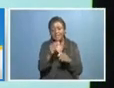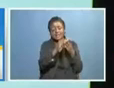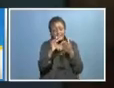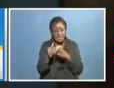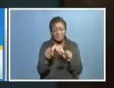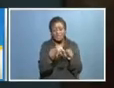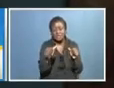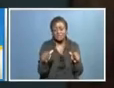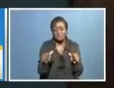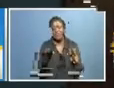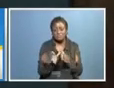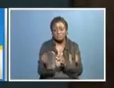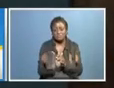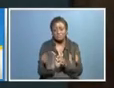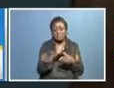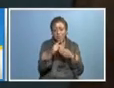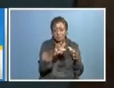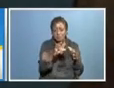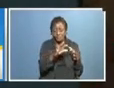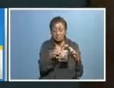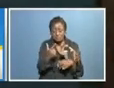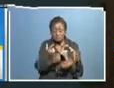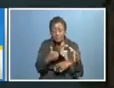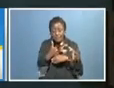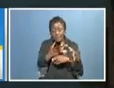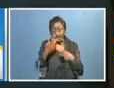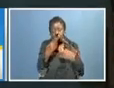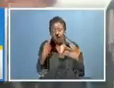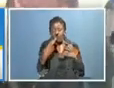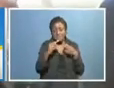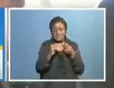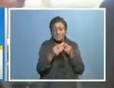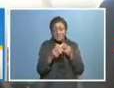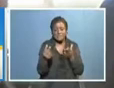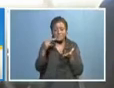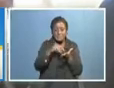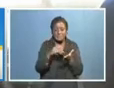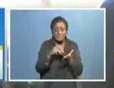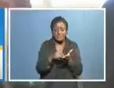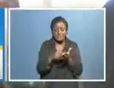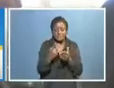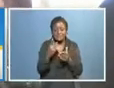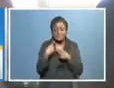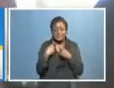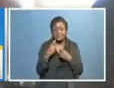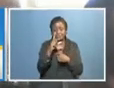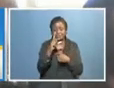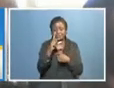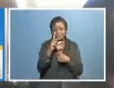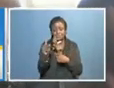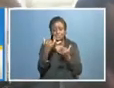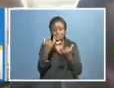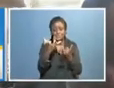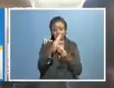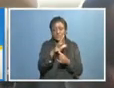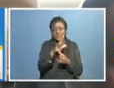the Bayontown area. Regarding armed robberies, Fernandez says figures have doubled since 2021, now totaling